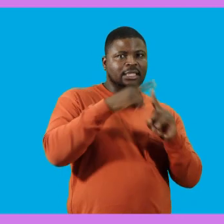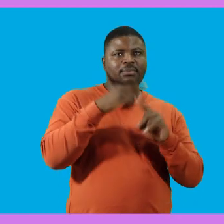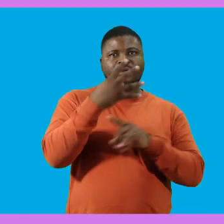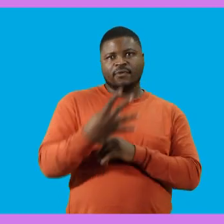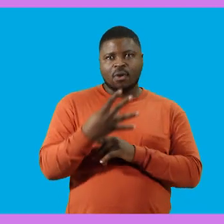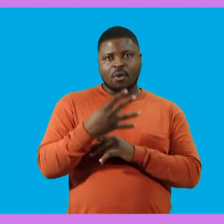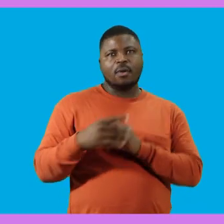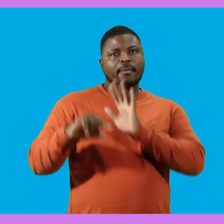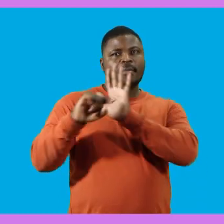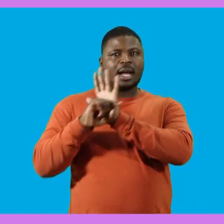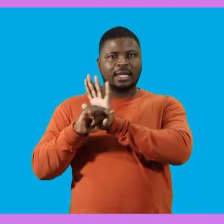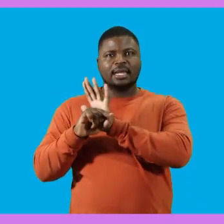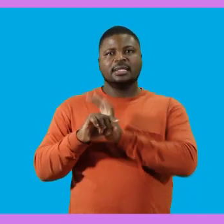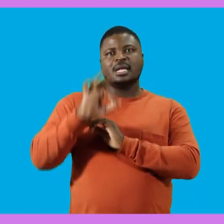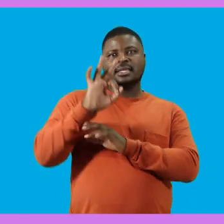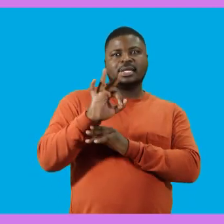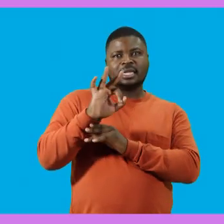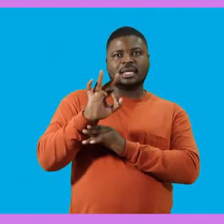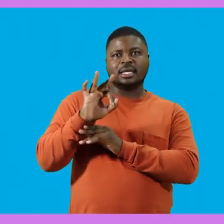minus